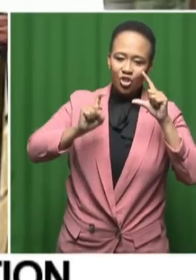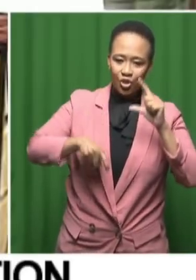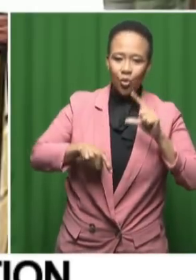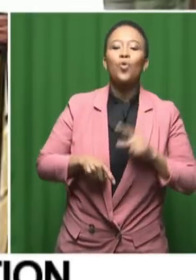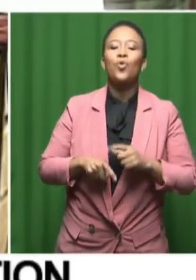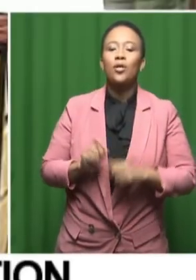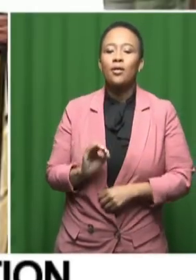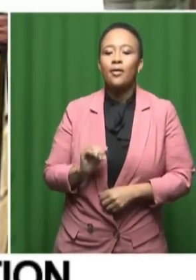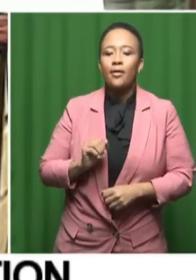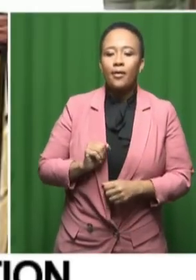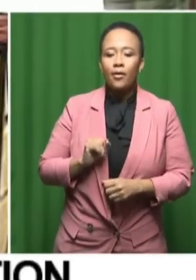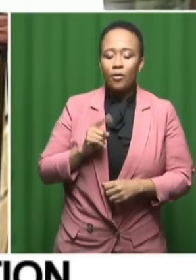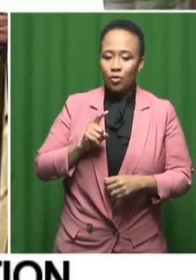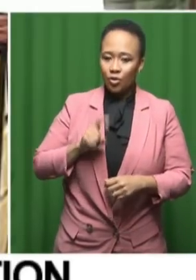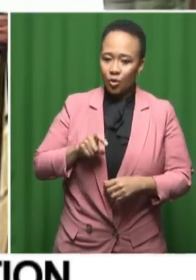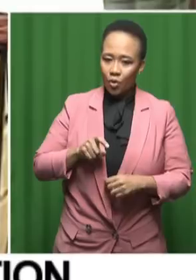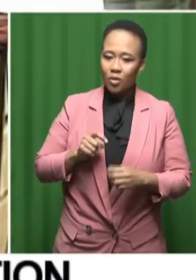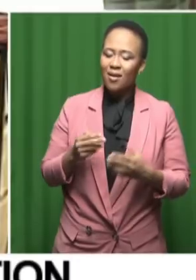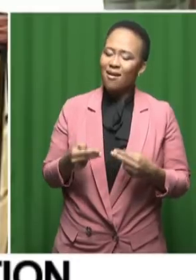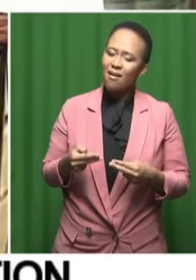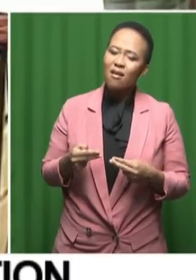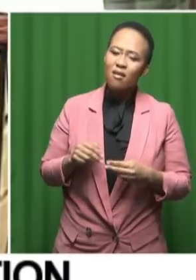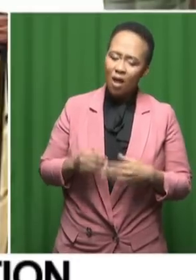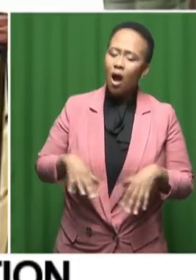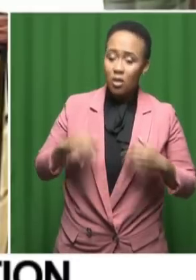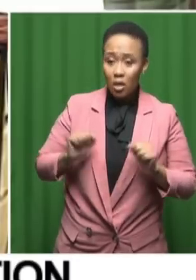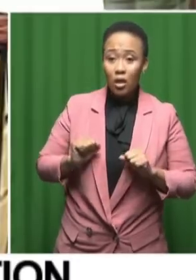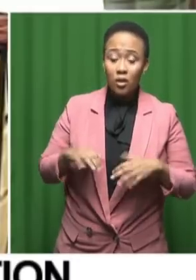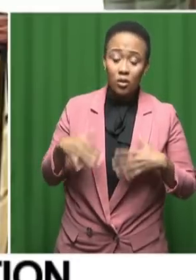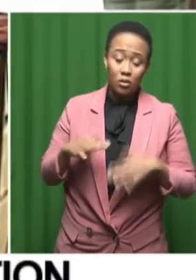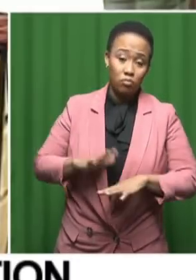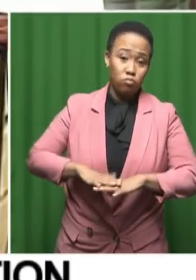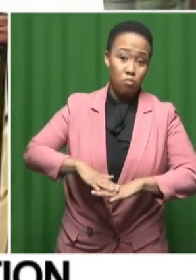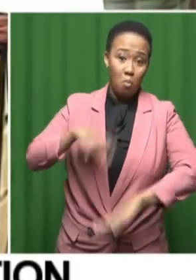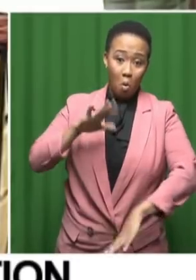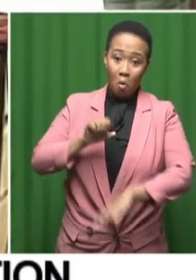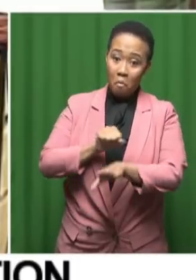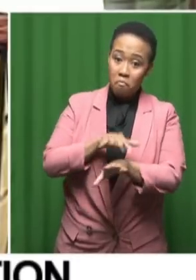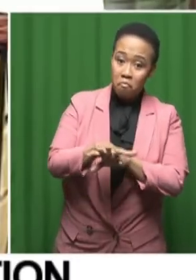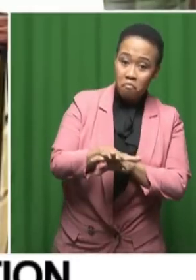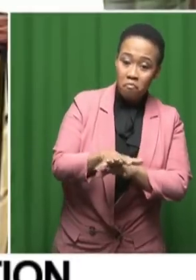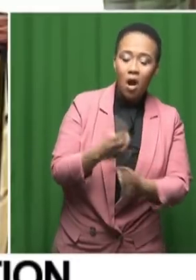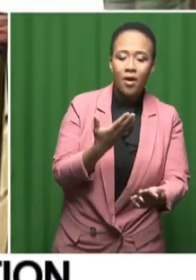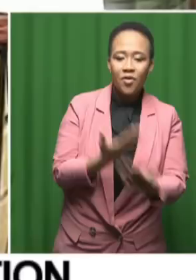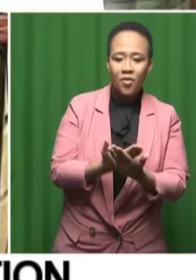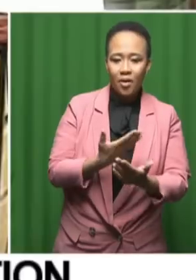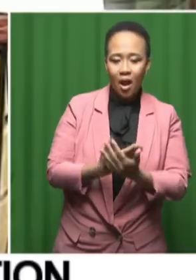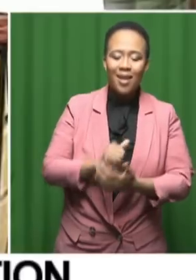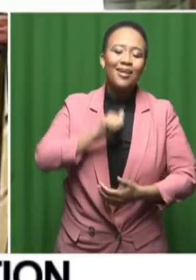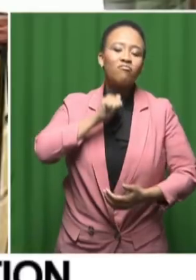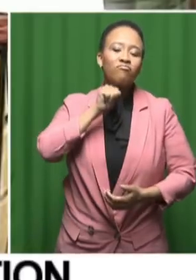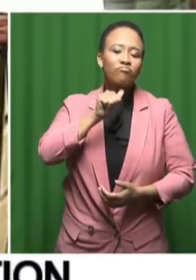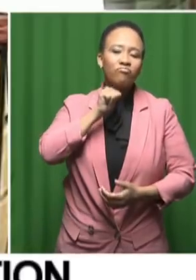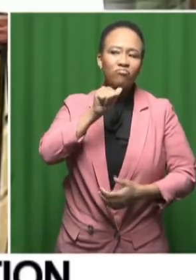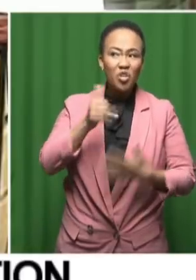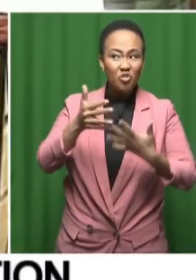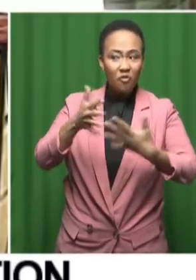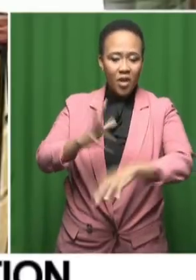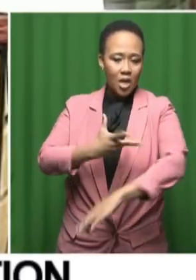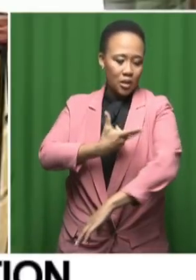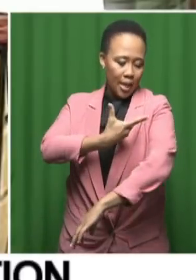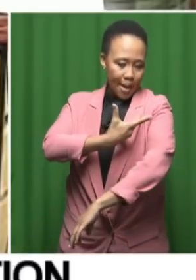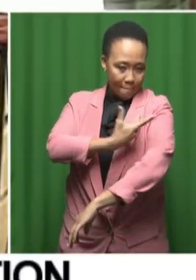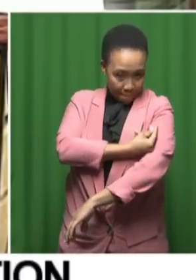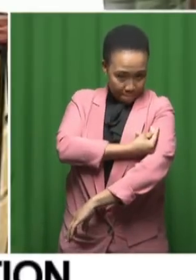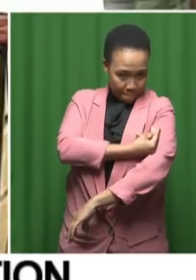shows some escape mutations. It's highly transmissible. Reinfections are highly possible, despite you having a vaccination or